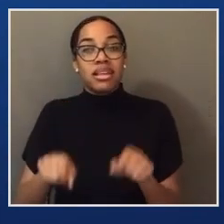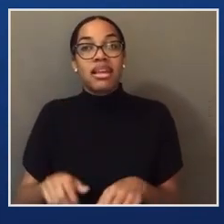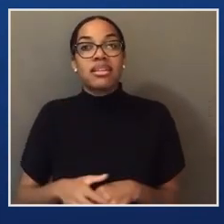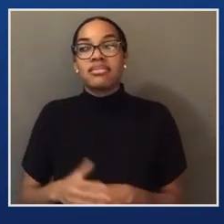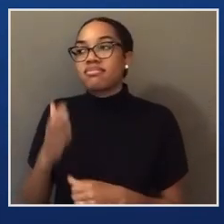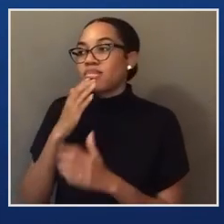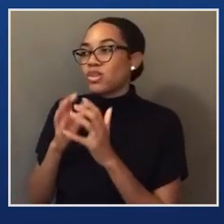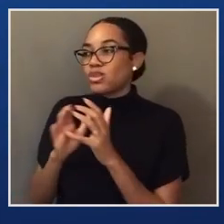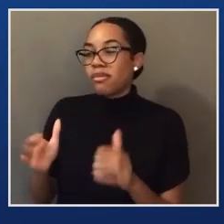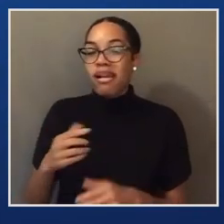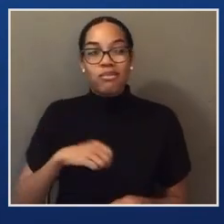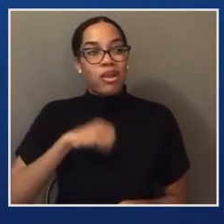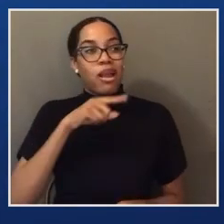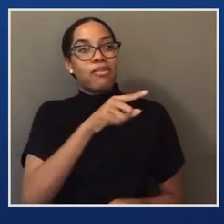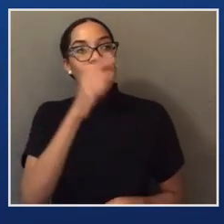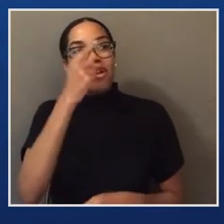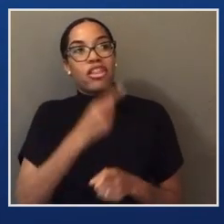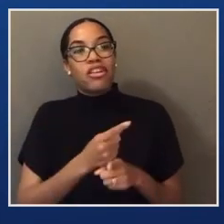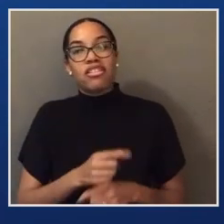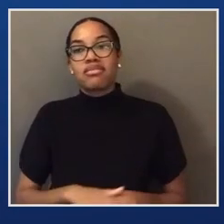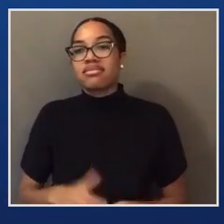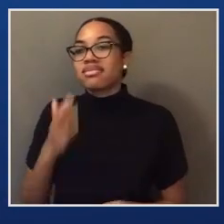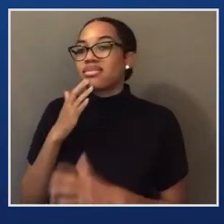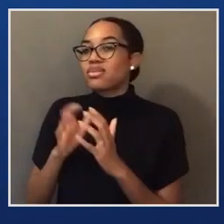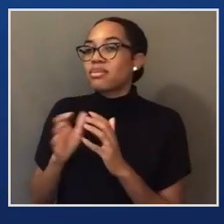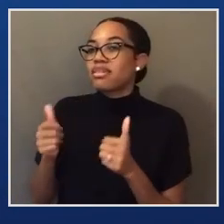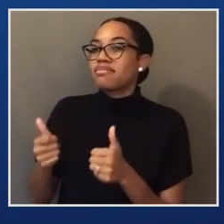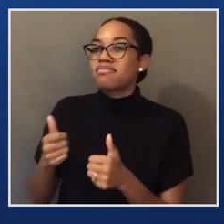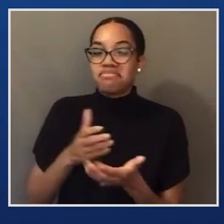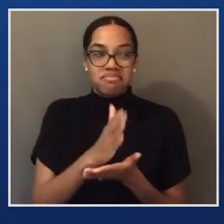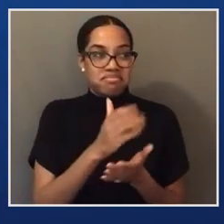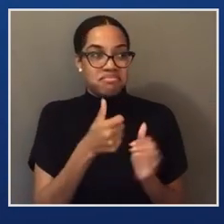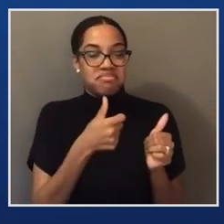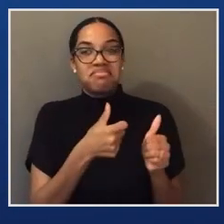of you, brother. Thank you. All right. Thank you.